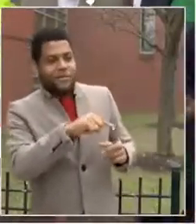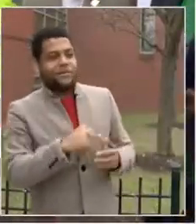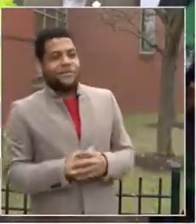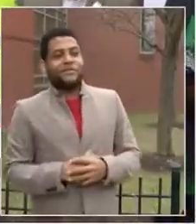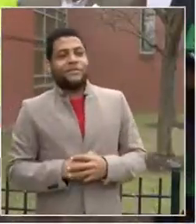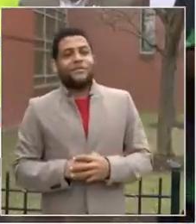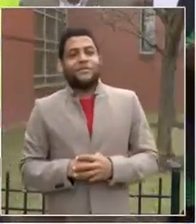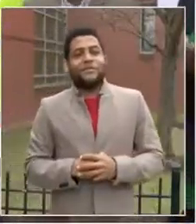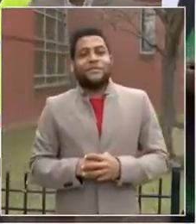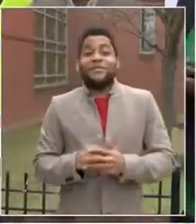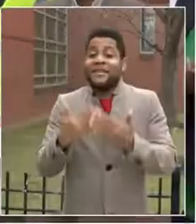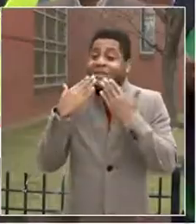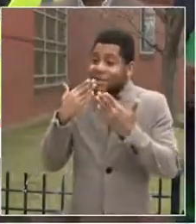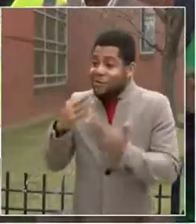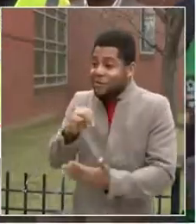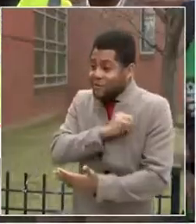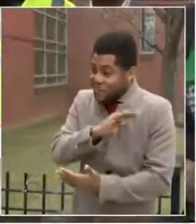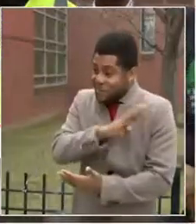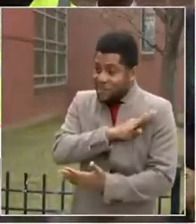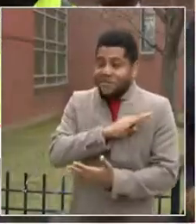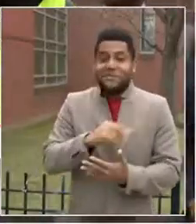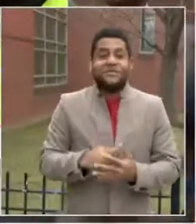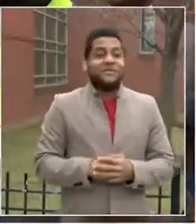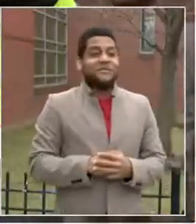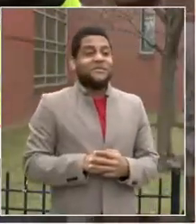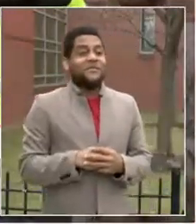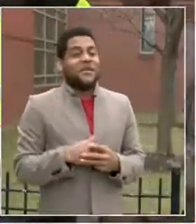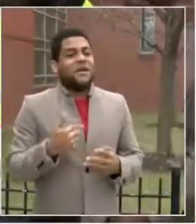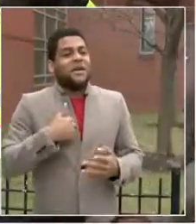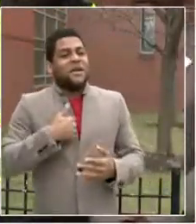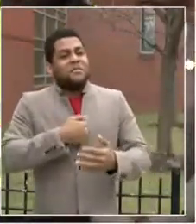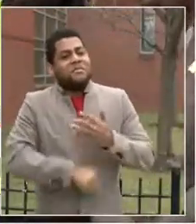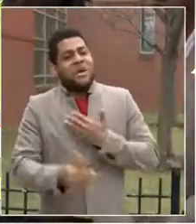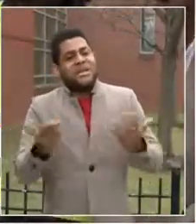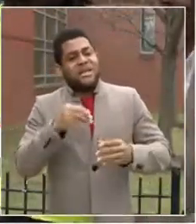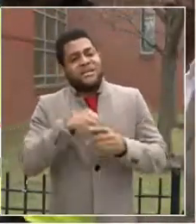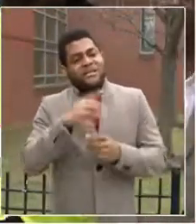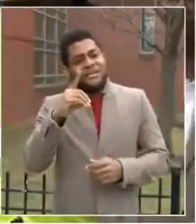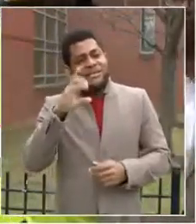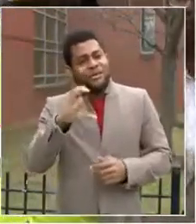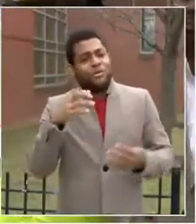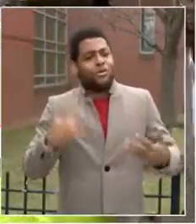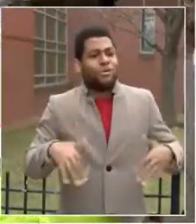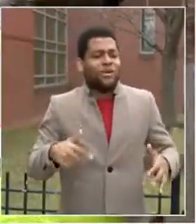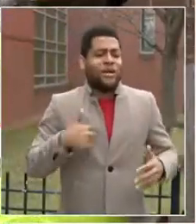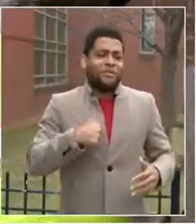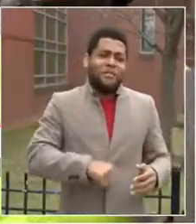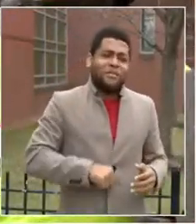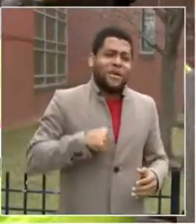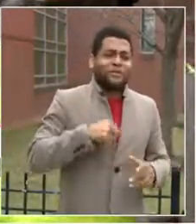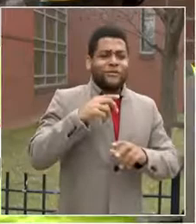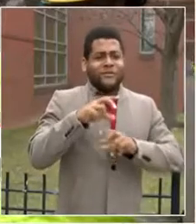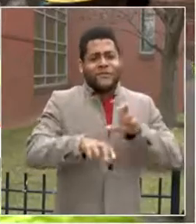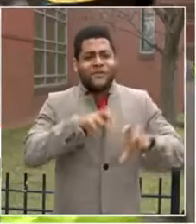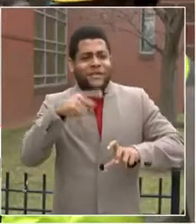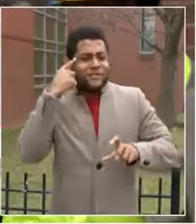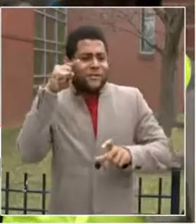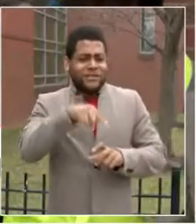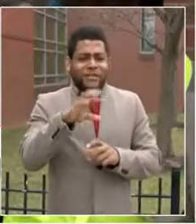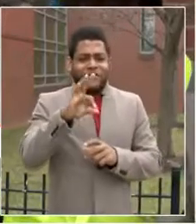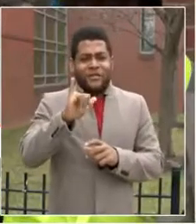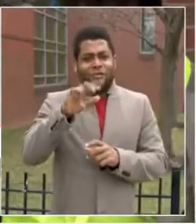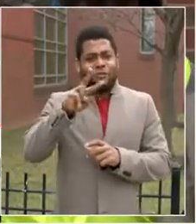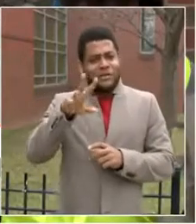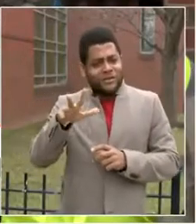Thank you, Mayor Bowser. As a native and resident Washingtonian, I am very proud of the investments in our FY23 budget and